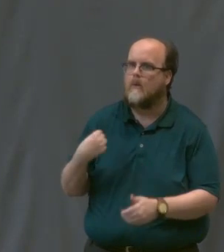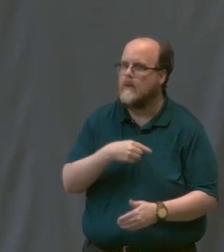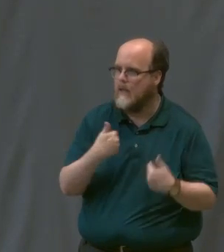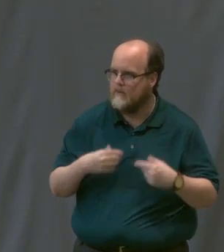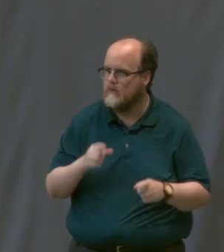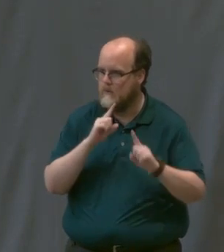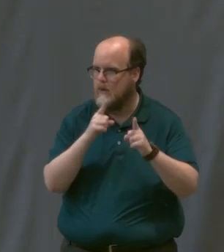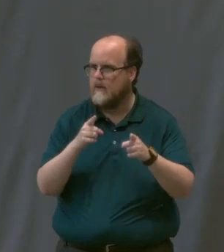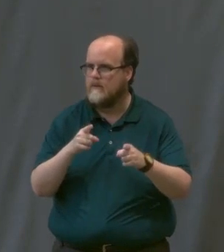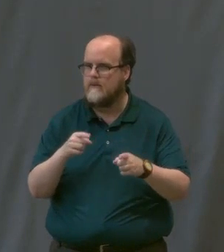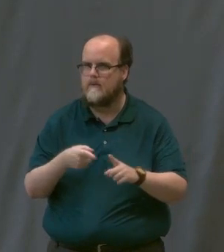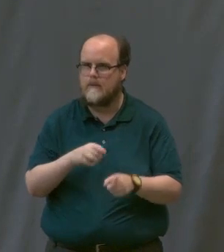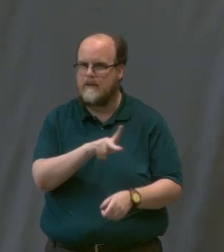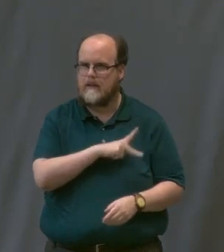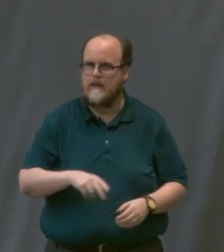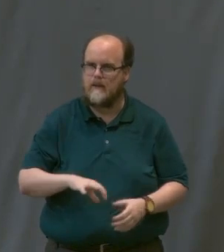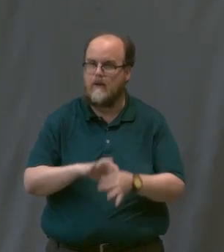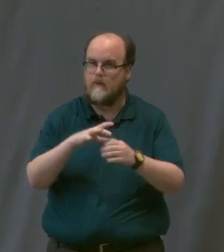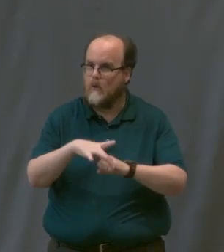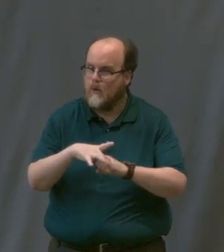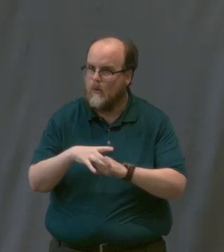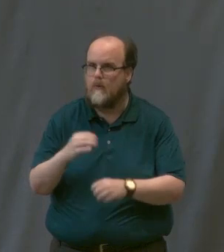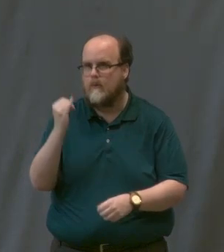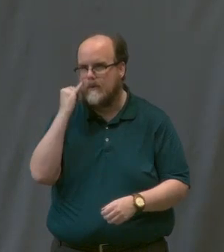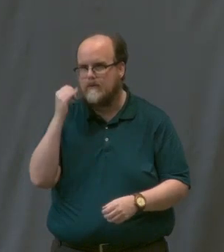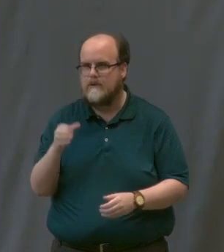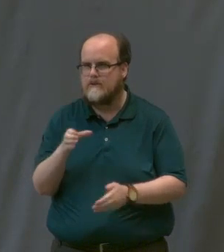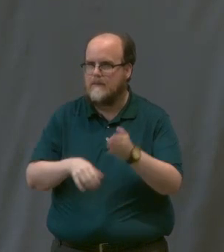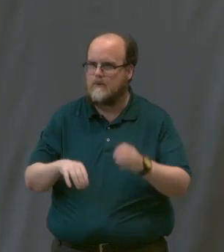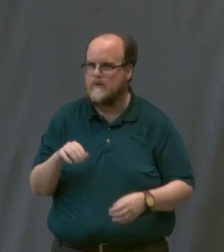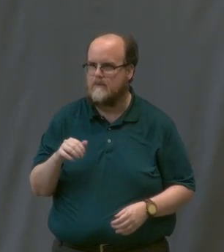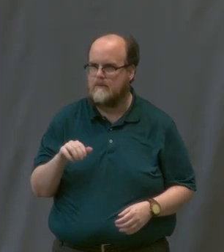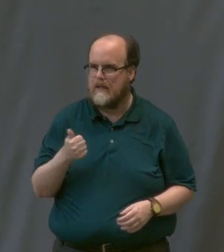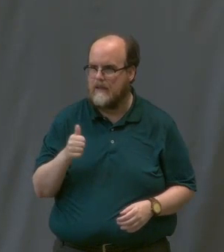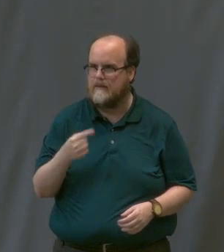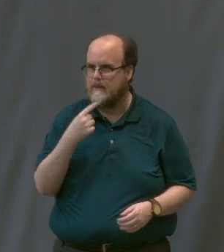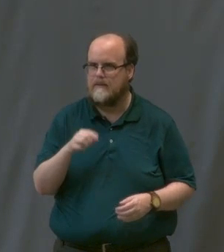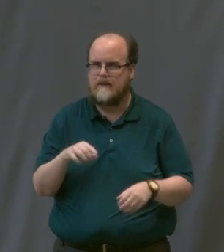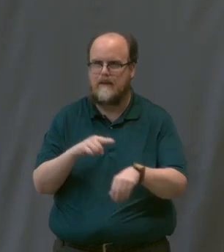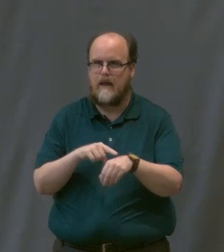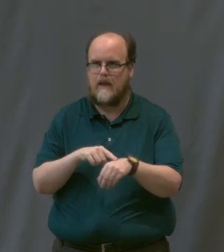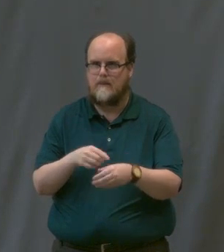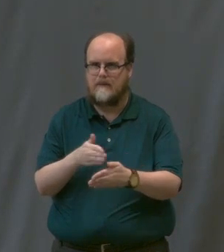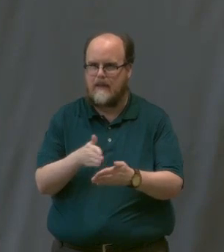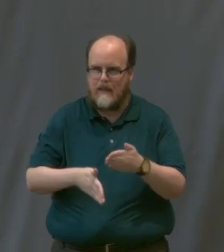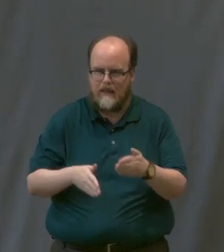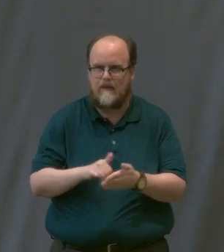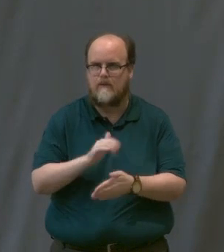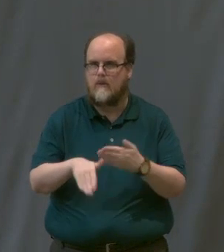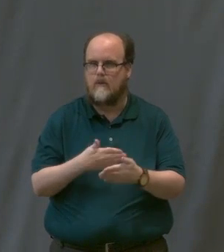response from the kings of the earth if chapter 10 says that time is it, time is over, that's